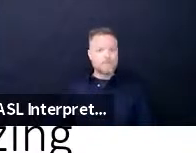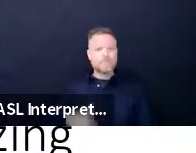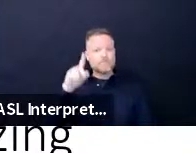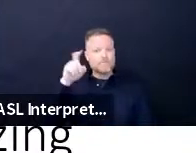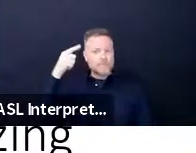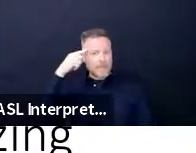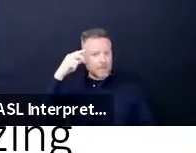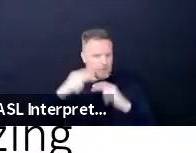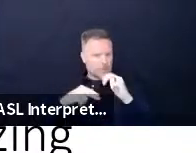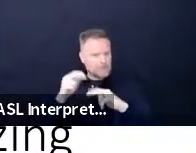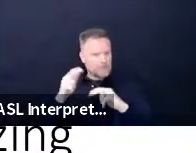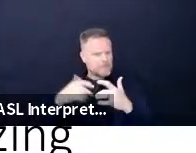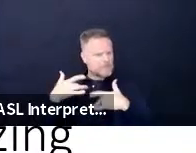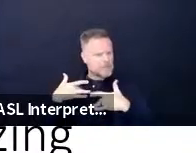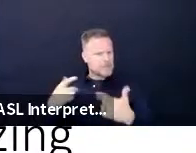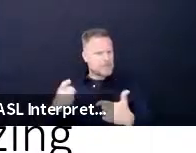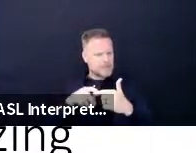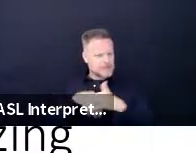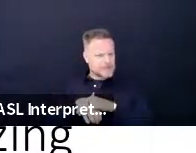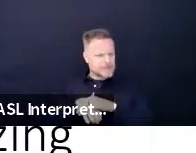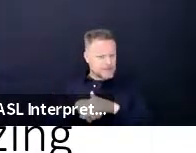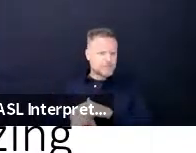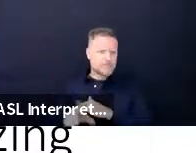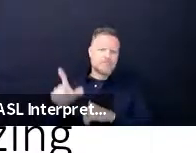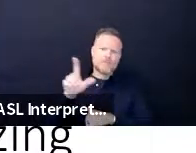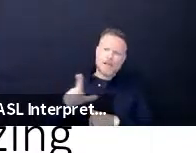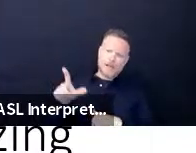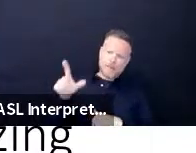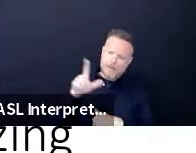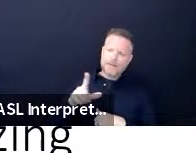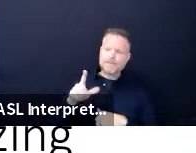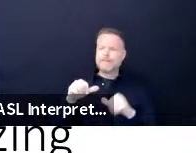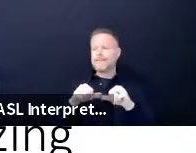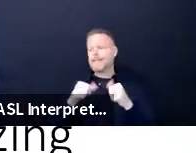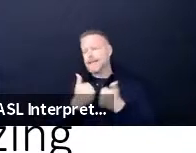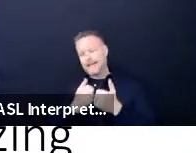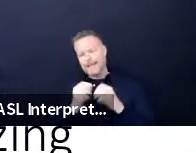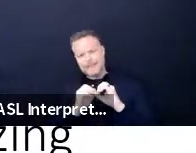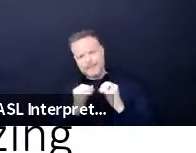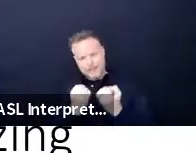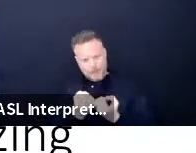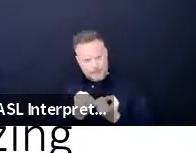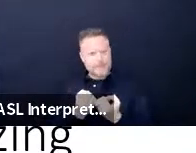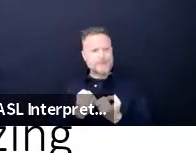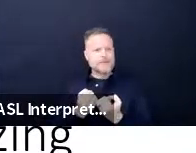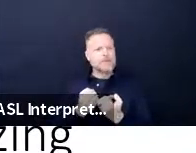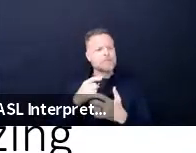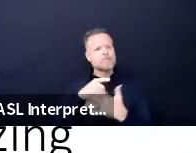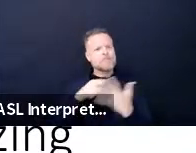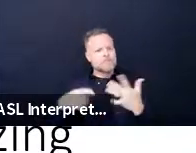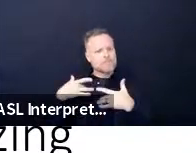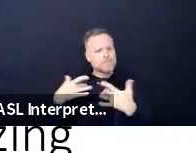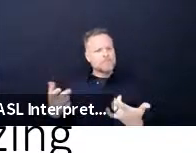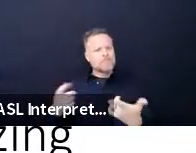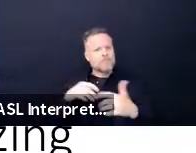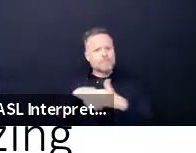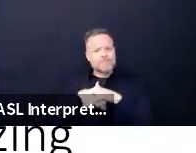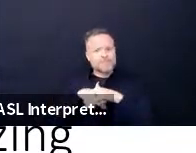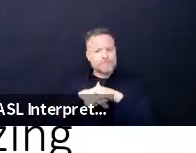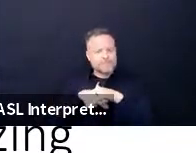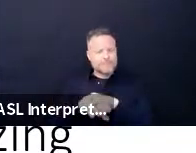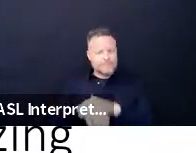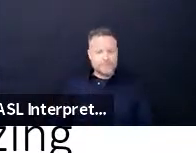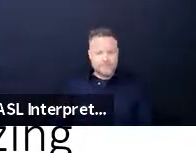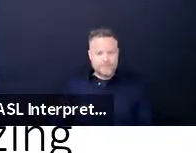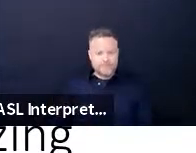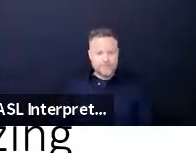usually accessible. Libraries, local agency offices, area agencies on aging. If you're not sure,